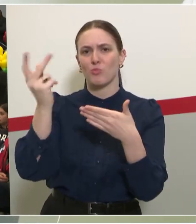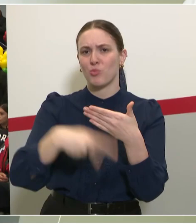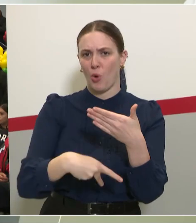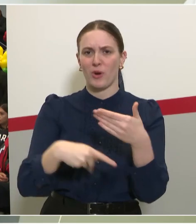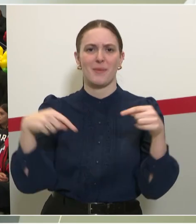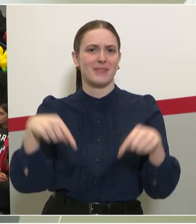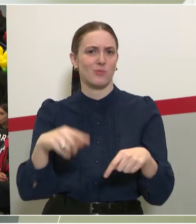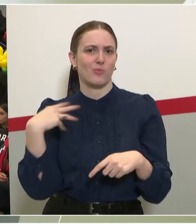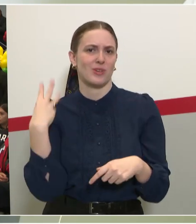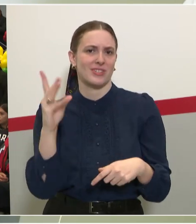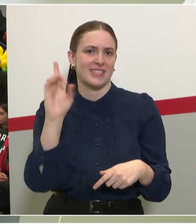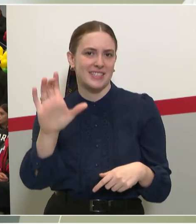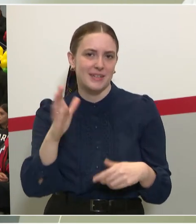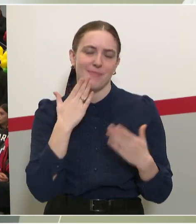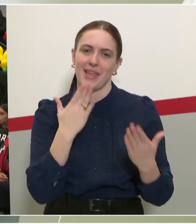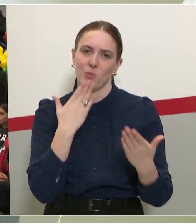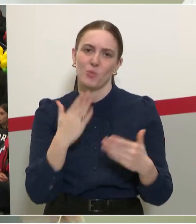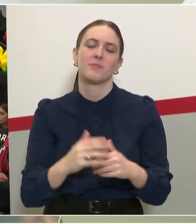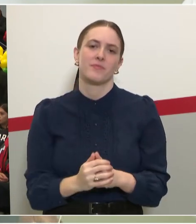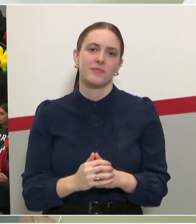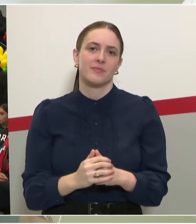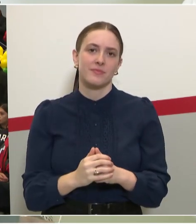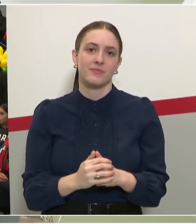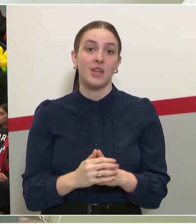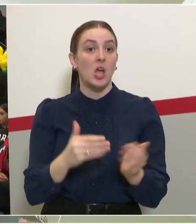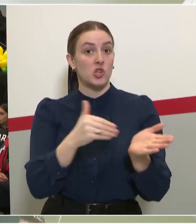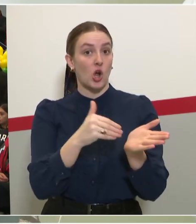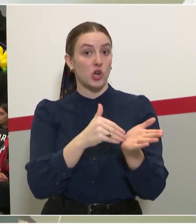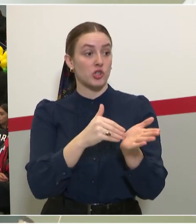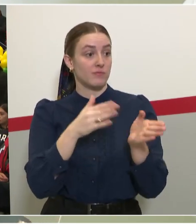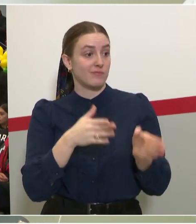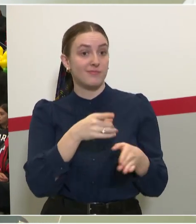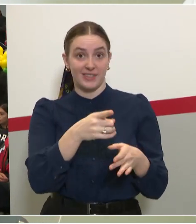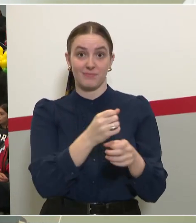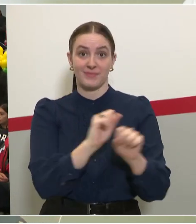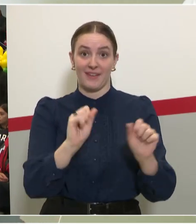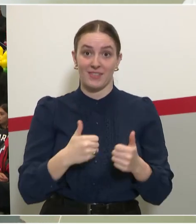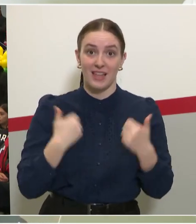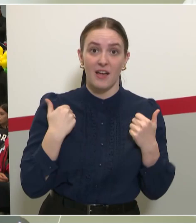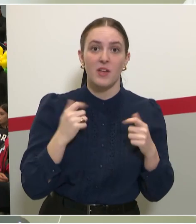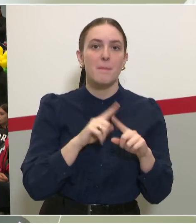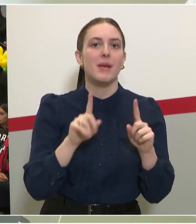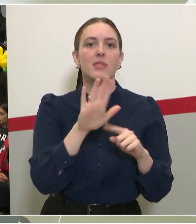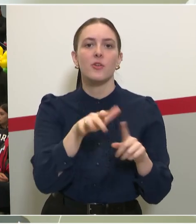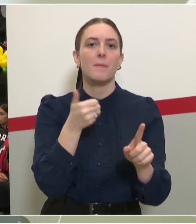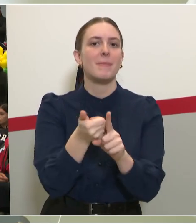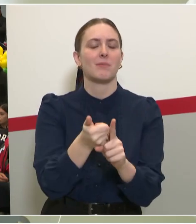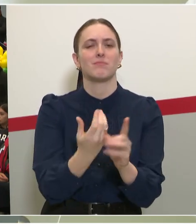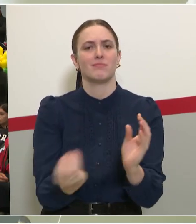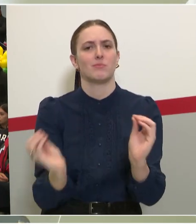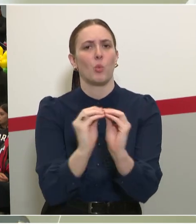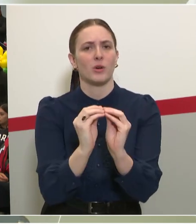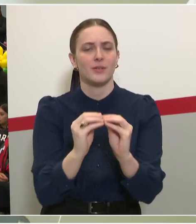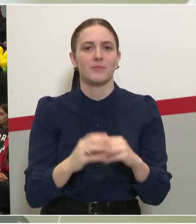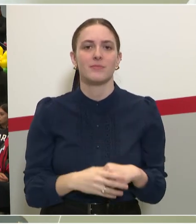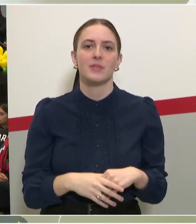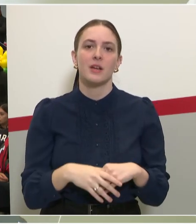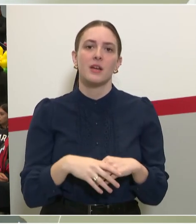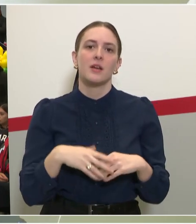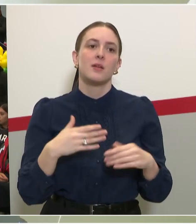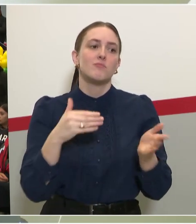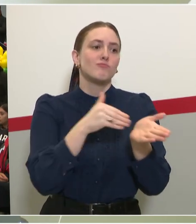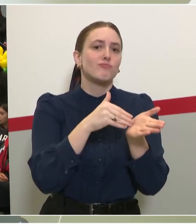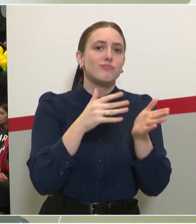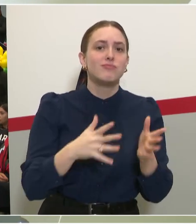in Washington, D.C. Doctors save lives, but their importance goes far beyond that. Physicians, healthcare